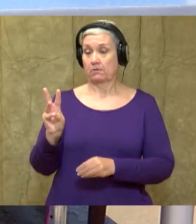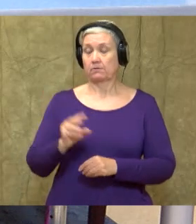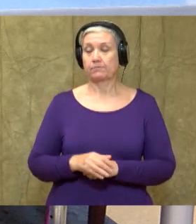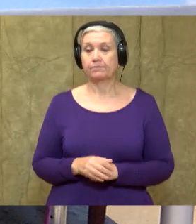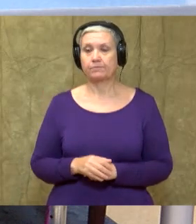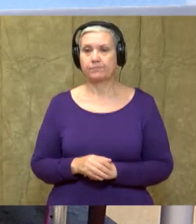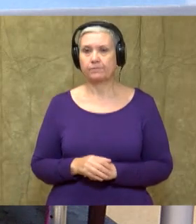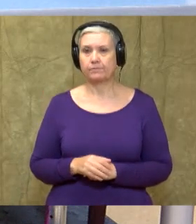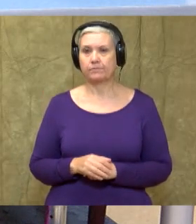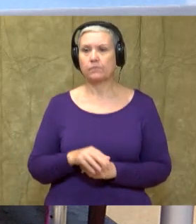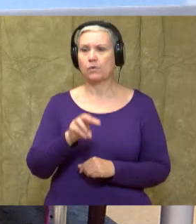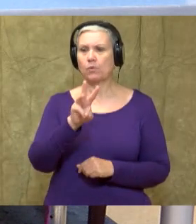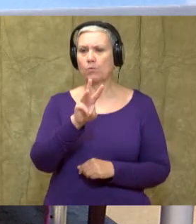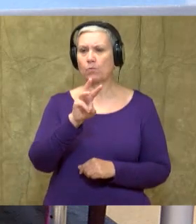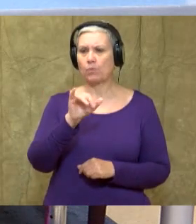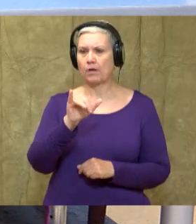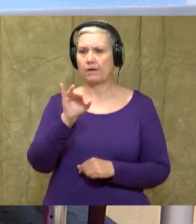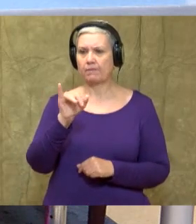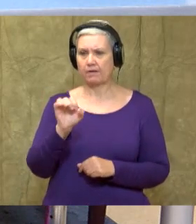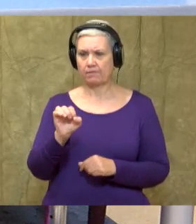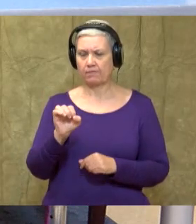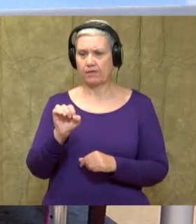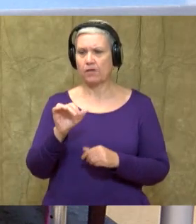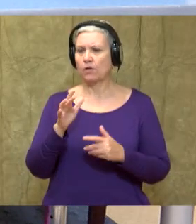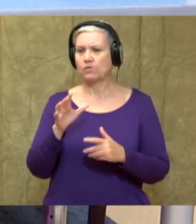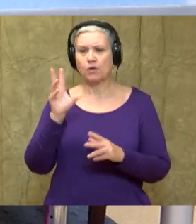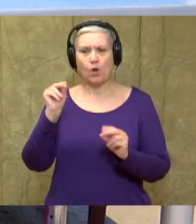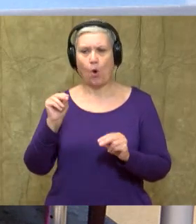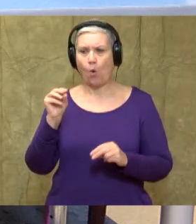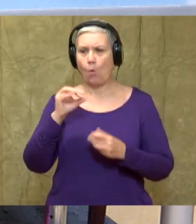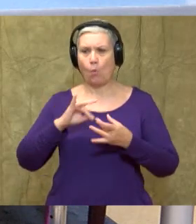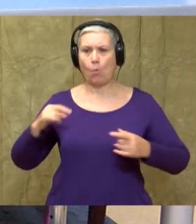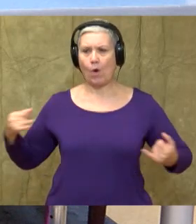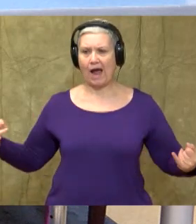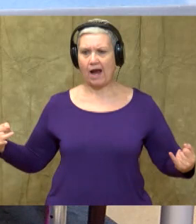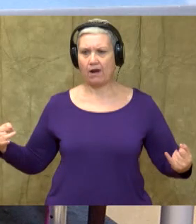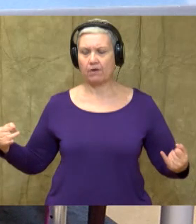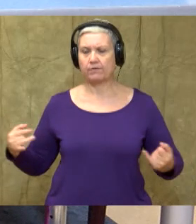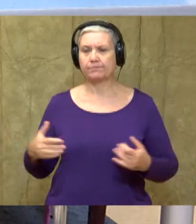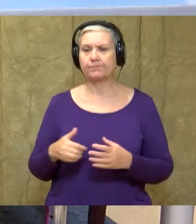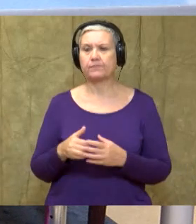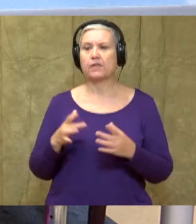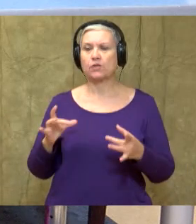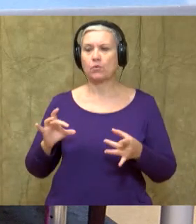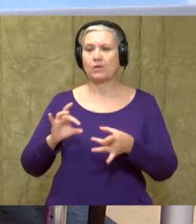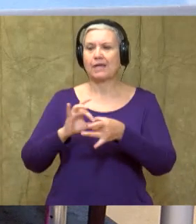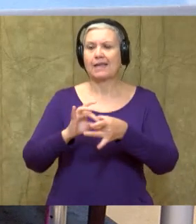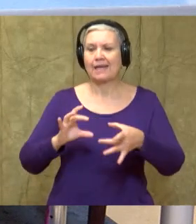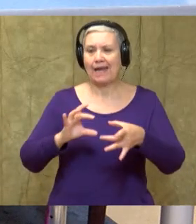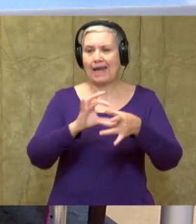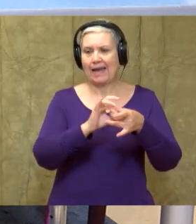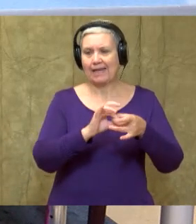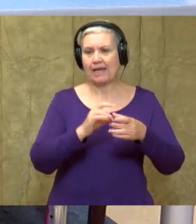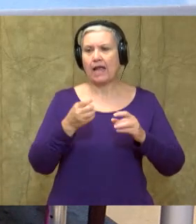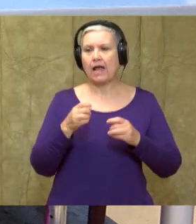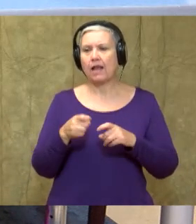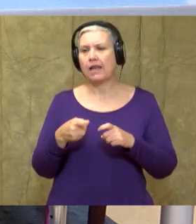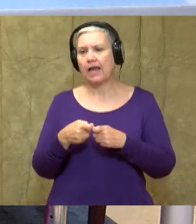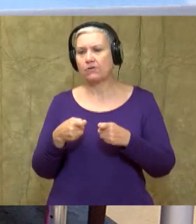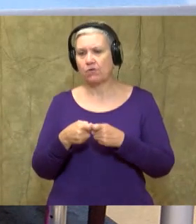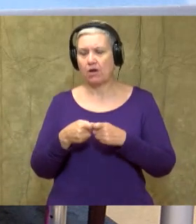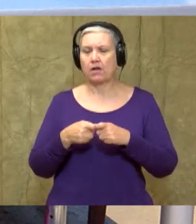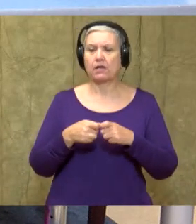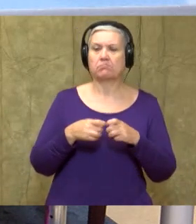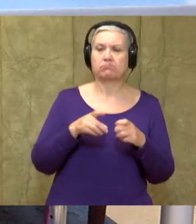Wi-Fi network uses wireless radio frequency to connect electronic devices in a certain geographic area to